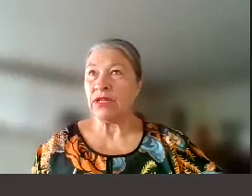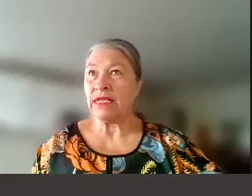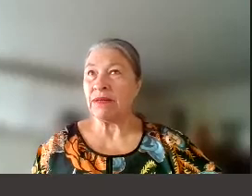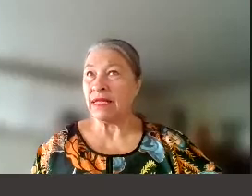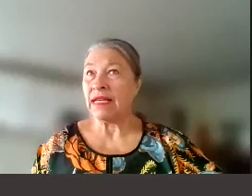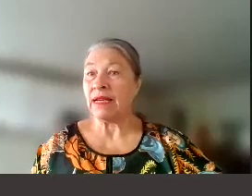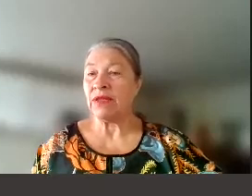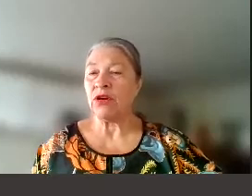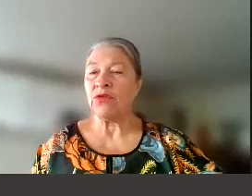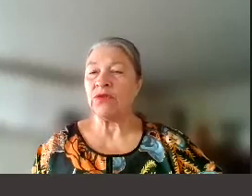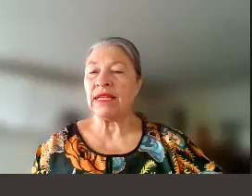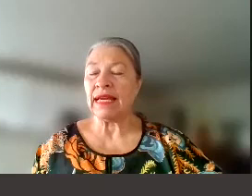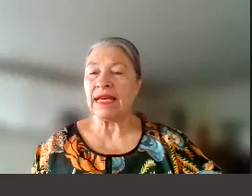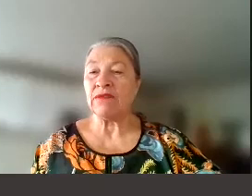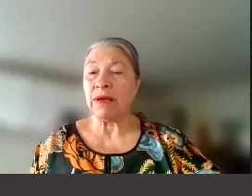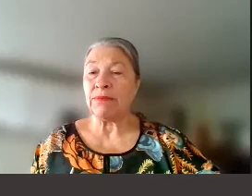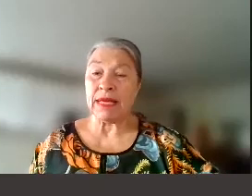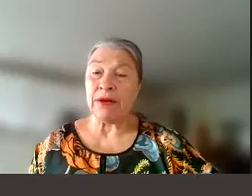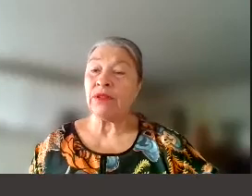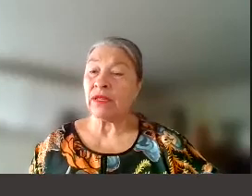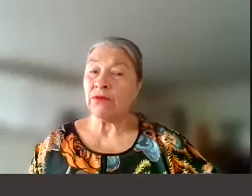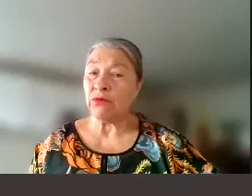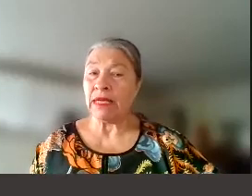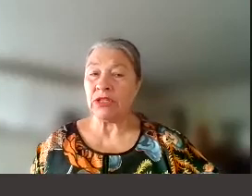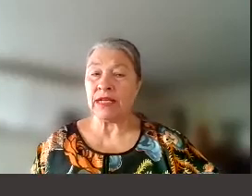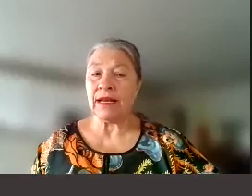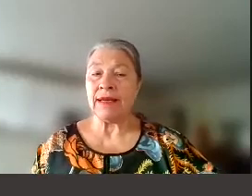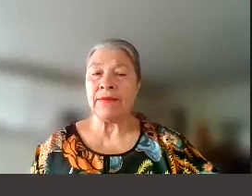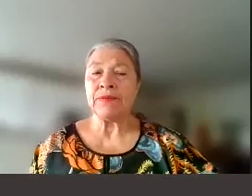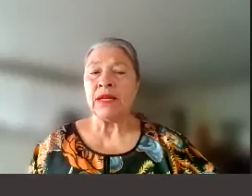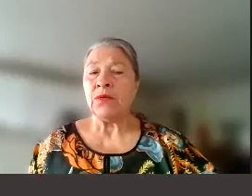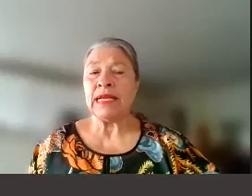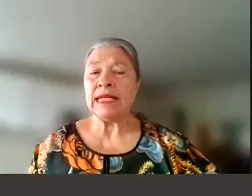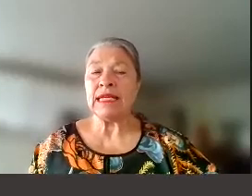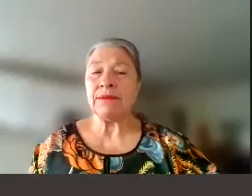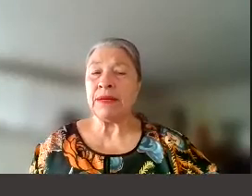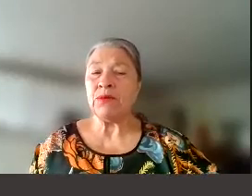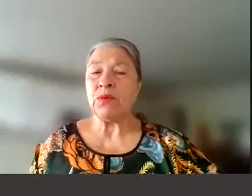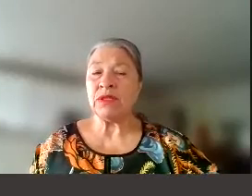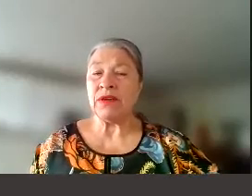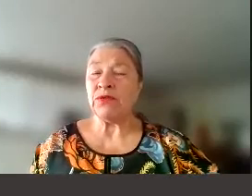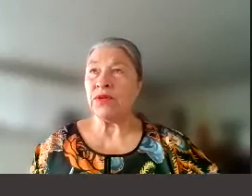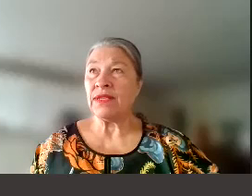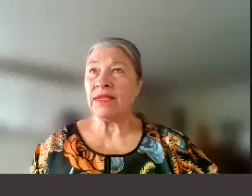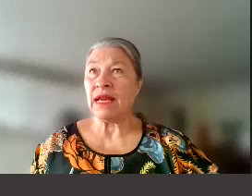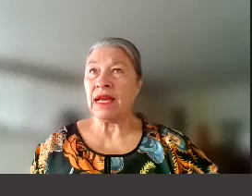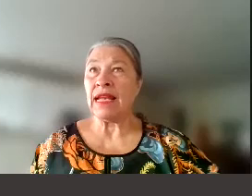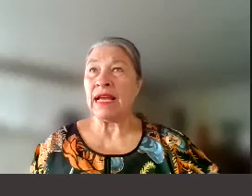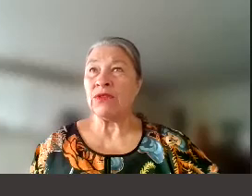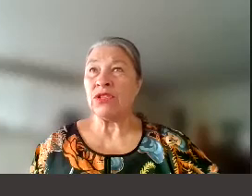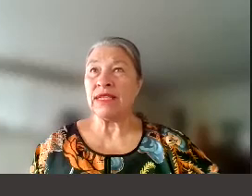situations, particularly with COVID in the case of public health information. We need people with